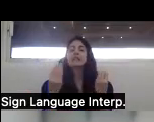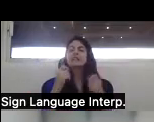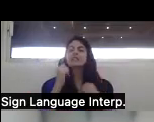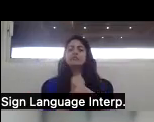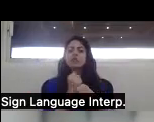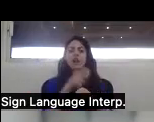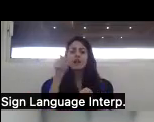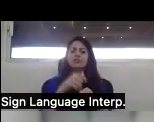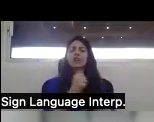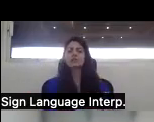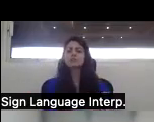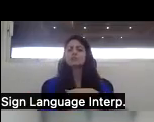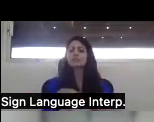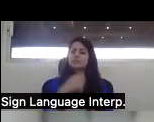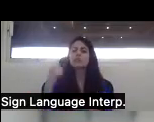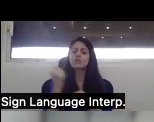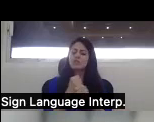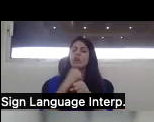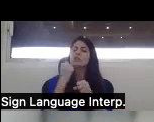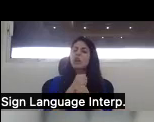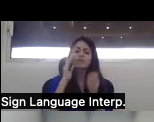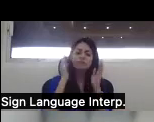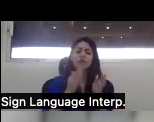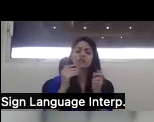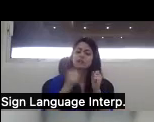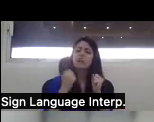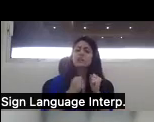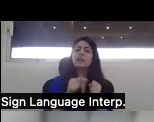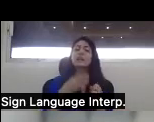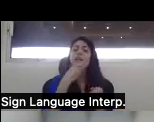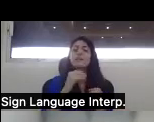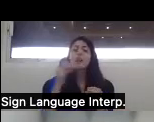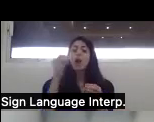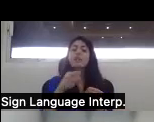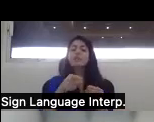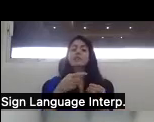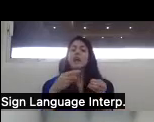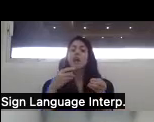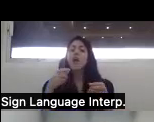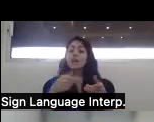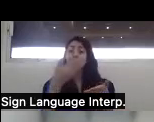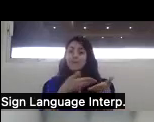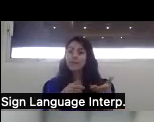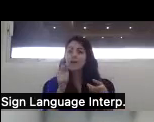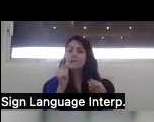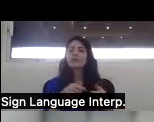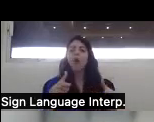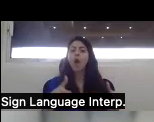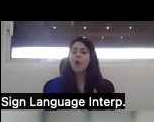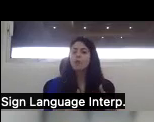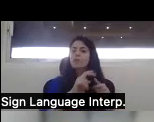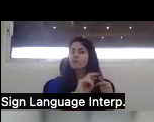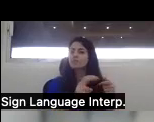NDA was designed as a national program embedded in MOSA, with an early view for government ownership, capacity strengthening,